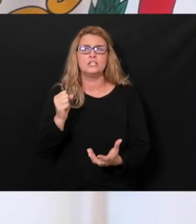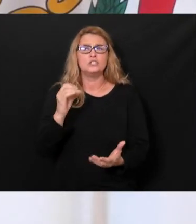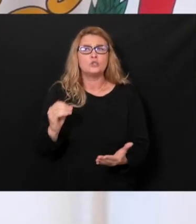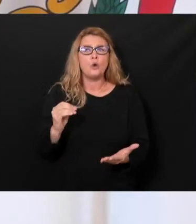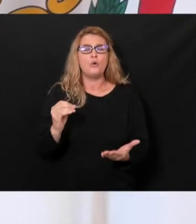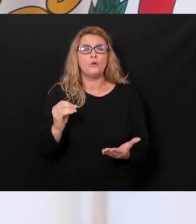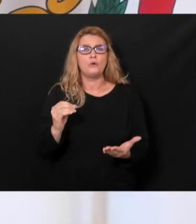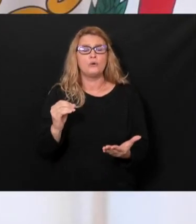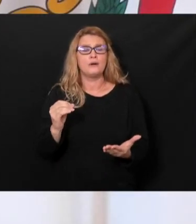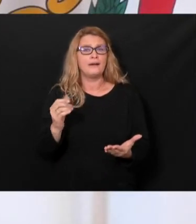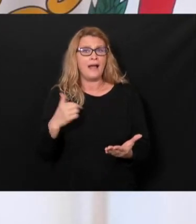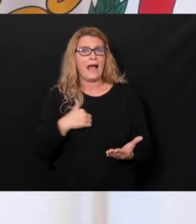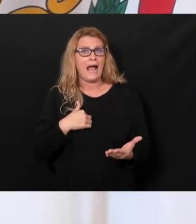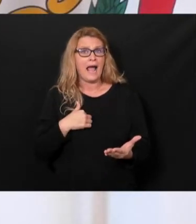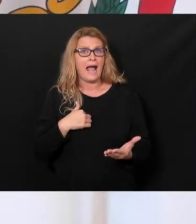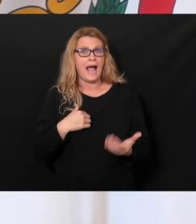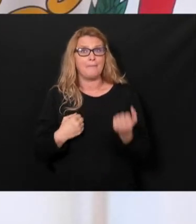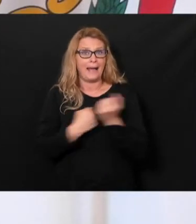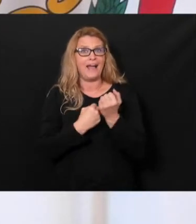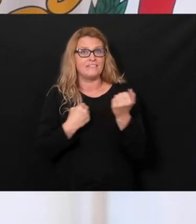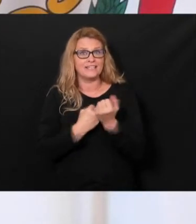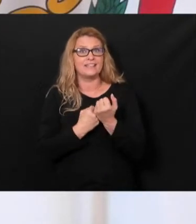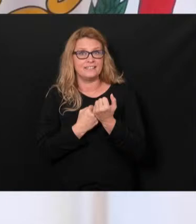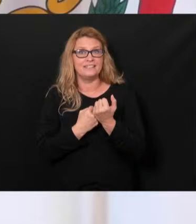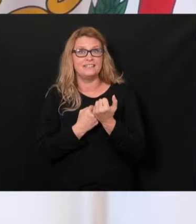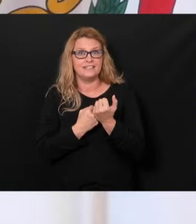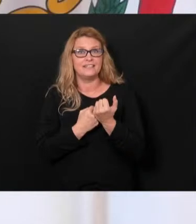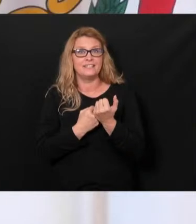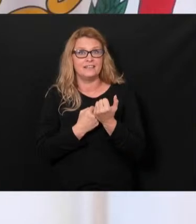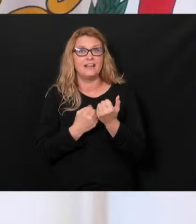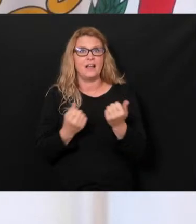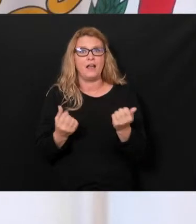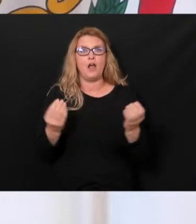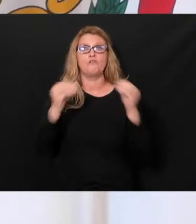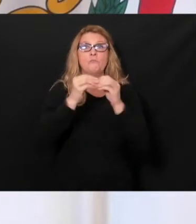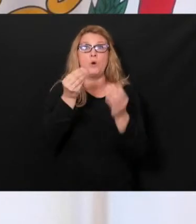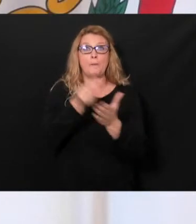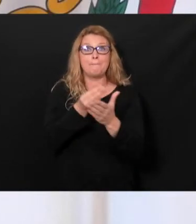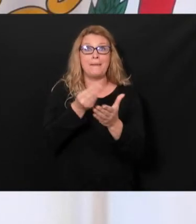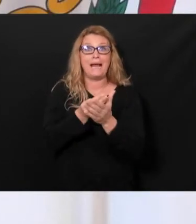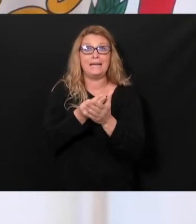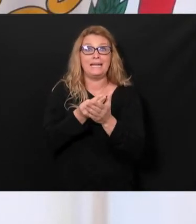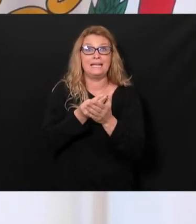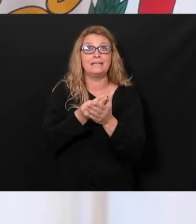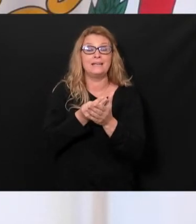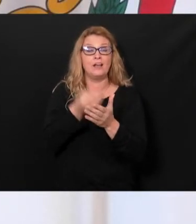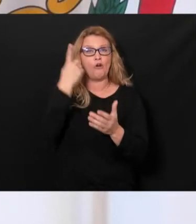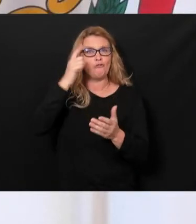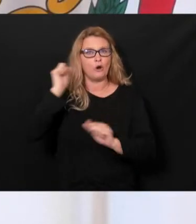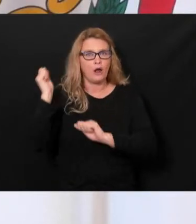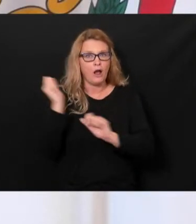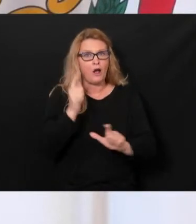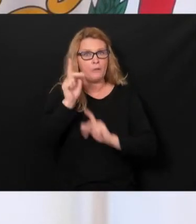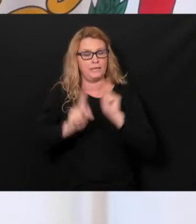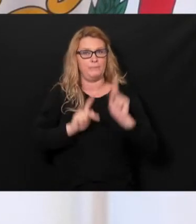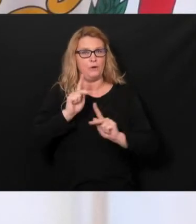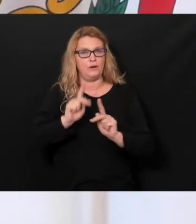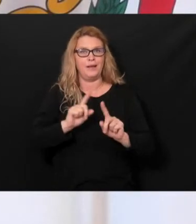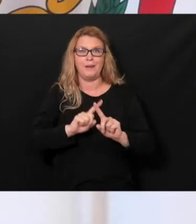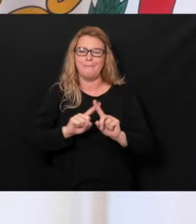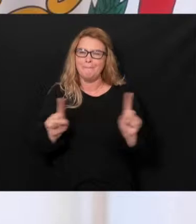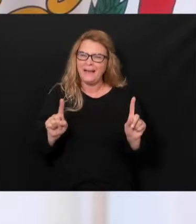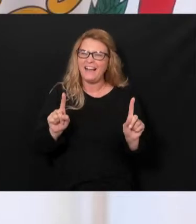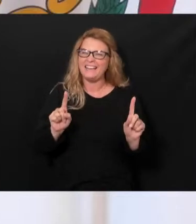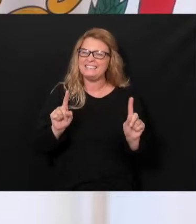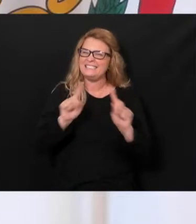so I'm an advocate of more dollars in the pocket of all of our people and everything. But at the same